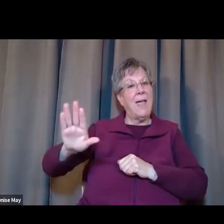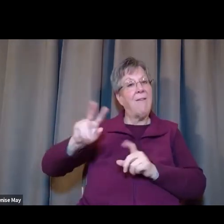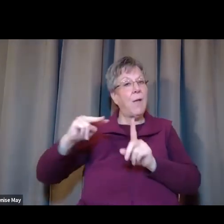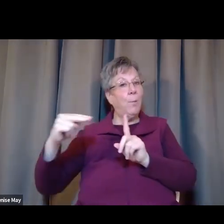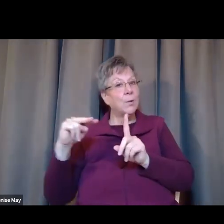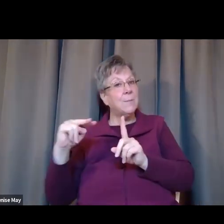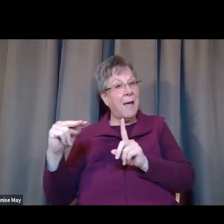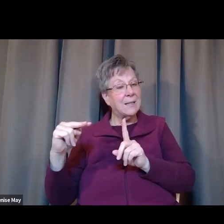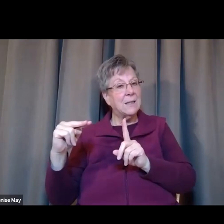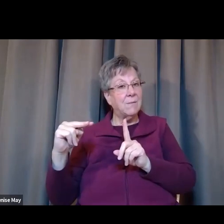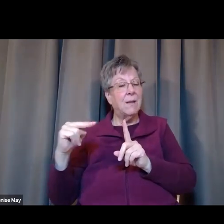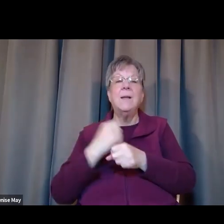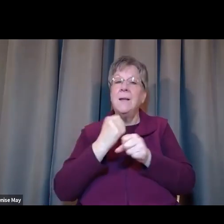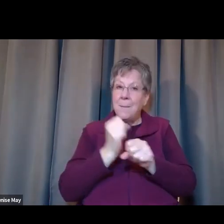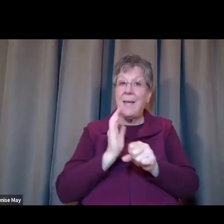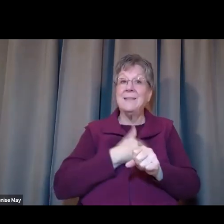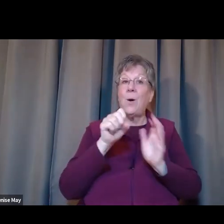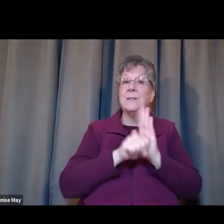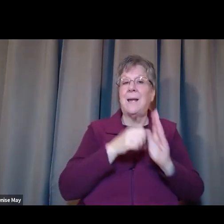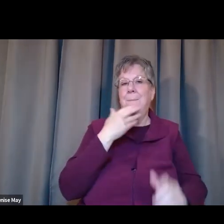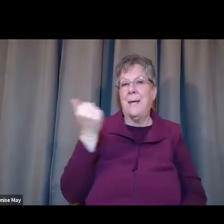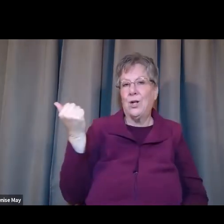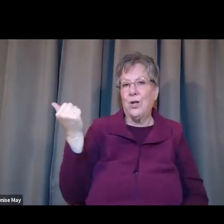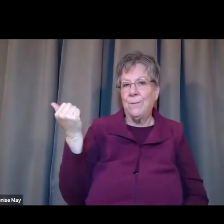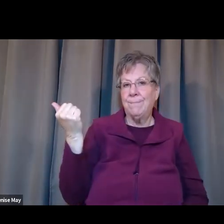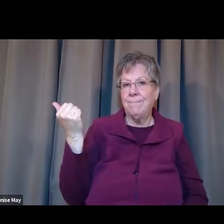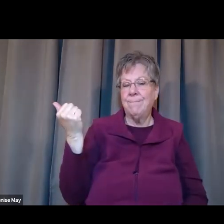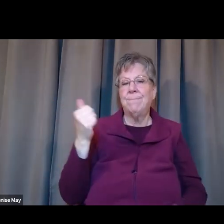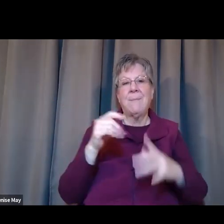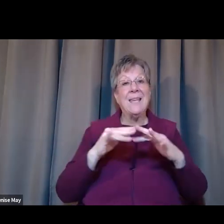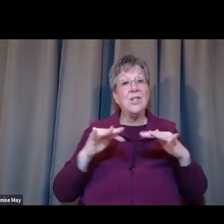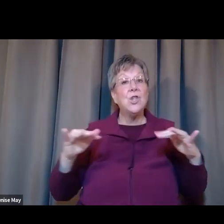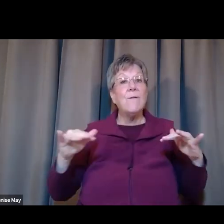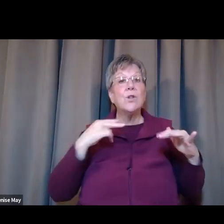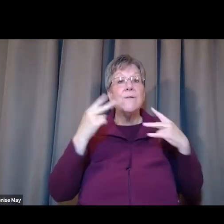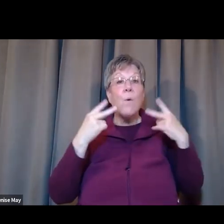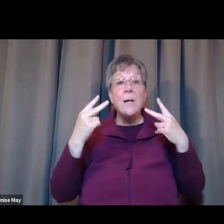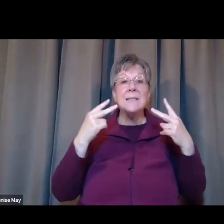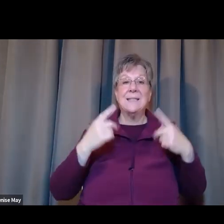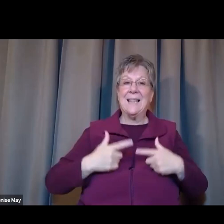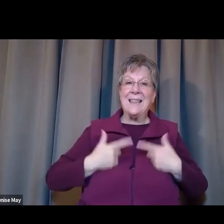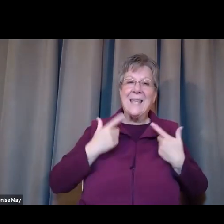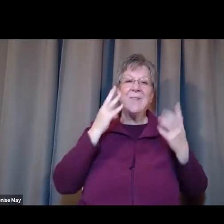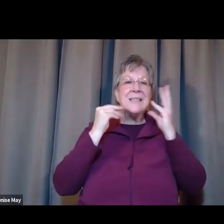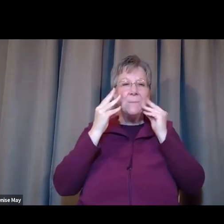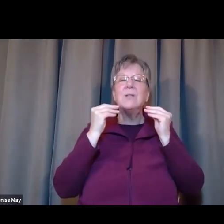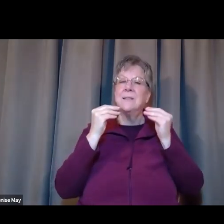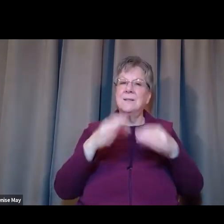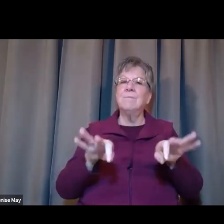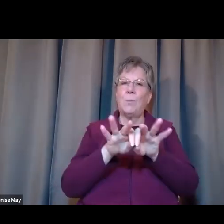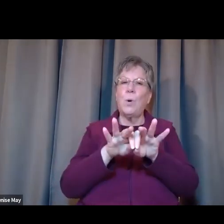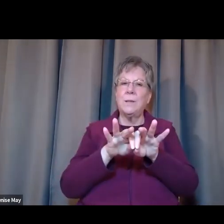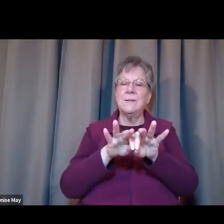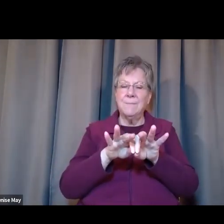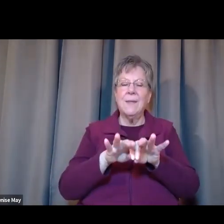perspective makes our state better. Diverse voices and lived experiences matter in elected office,